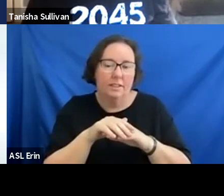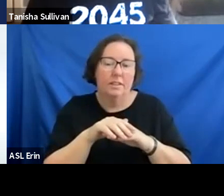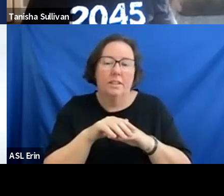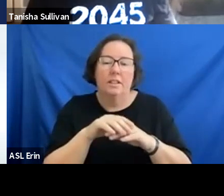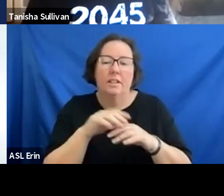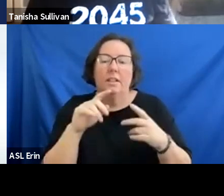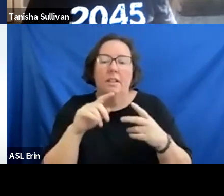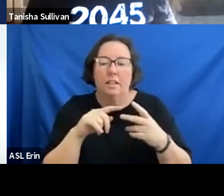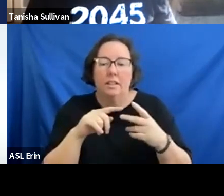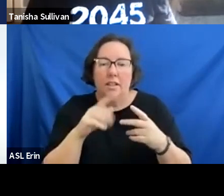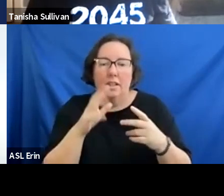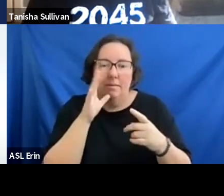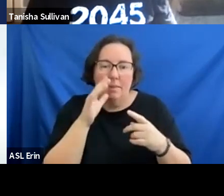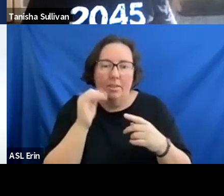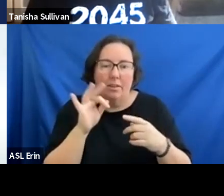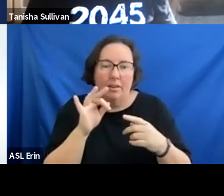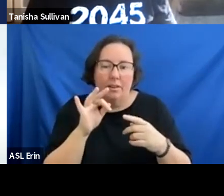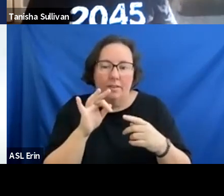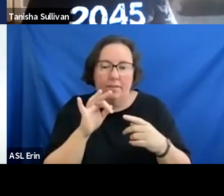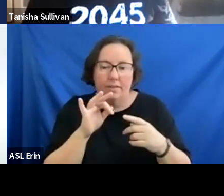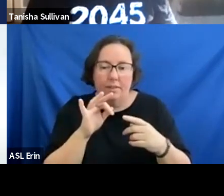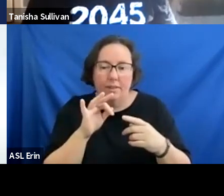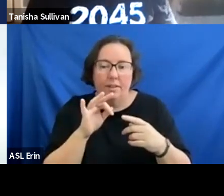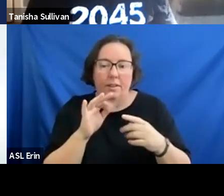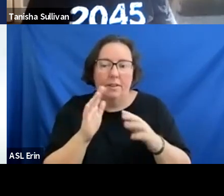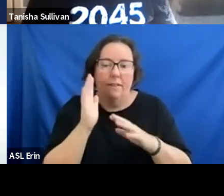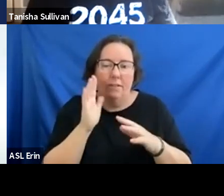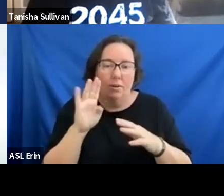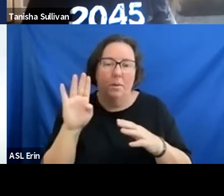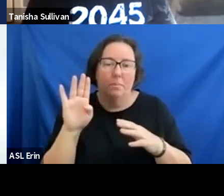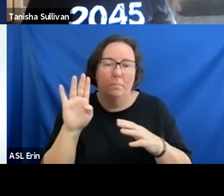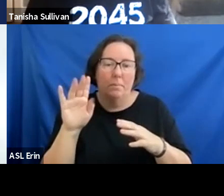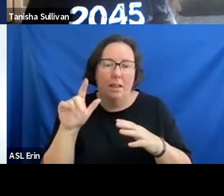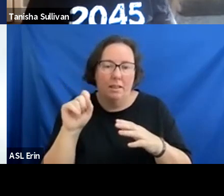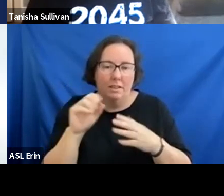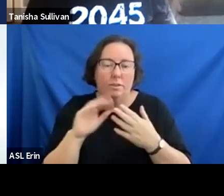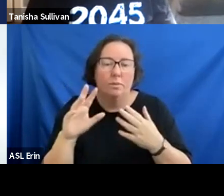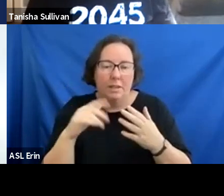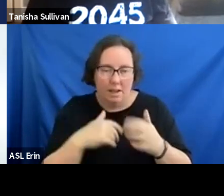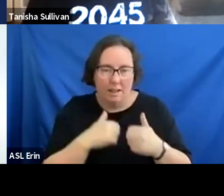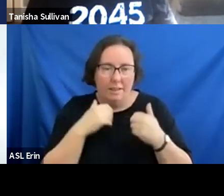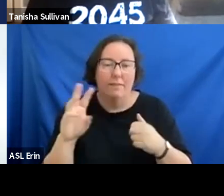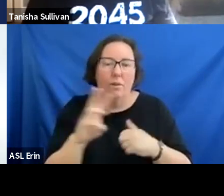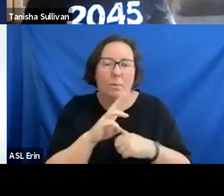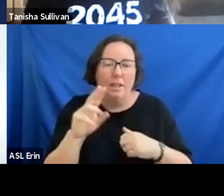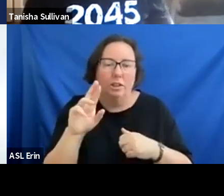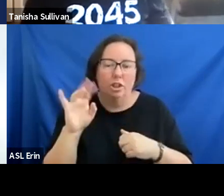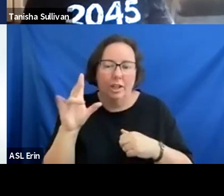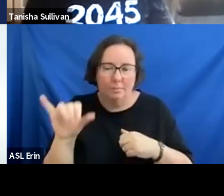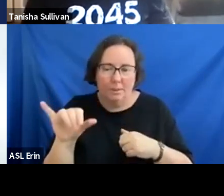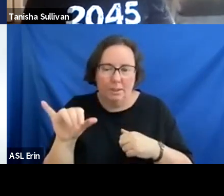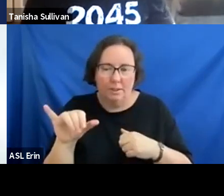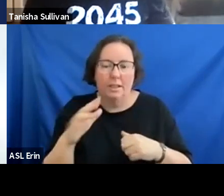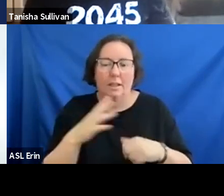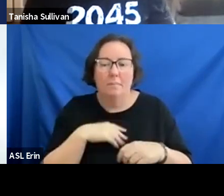Zhou. I'm the mother of former Boston Latin student. I live in West Roxbury. And it's